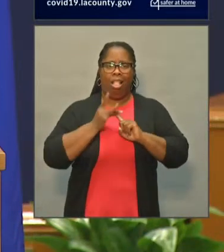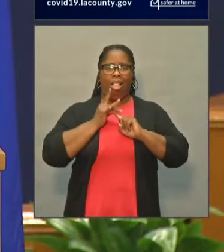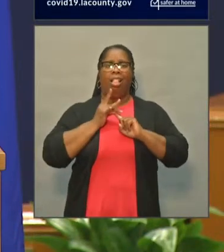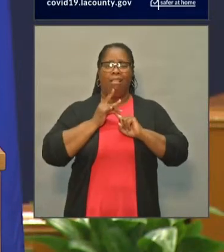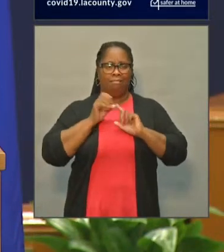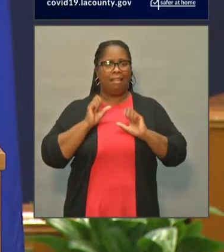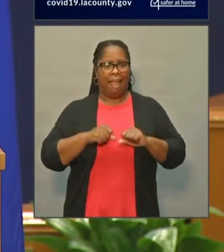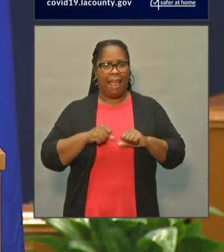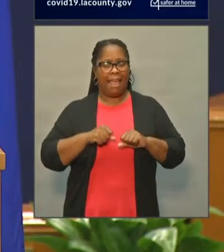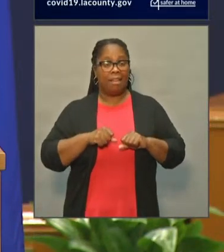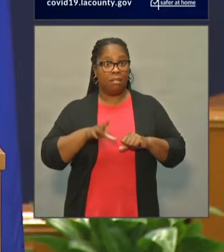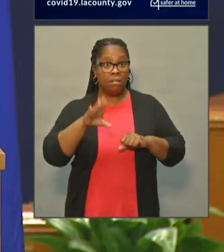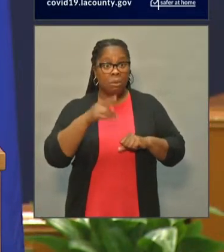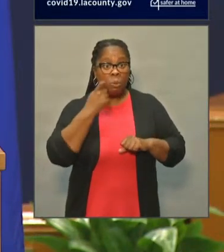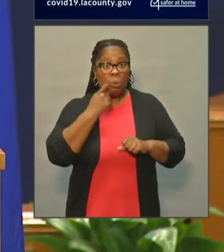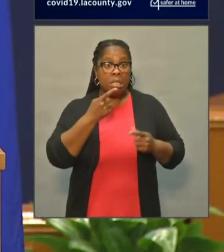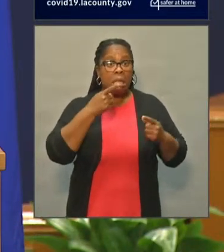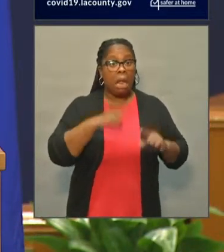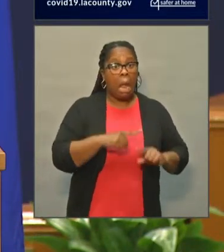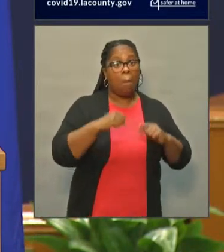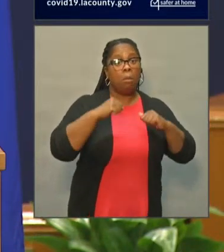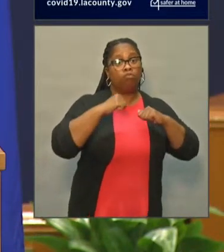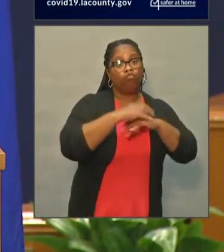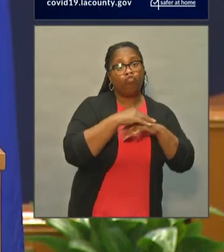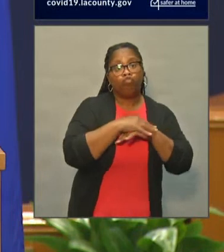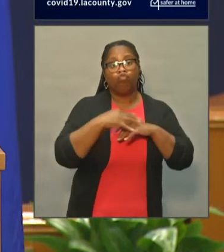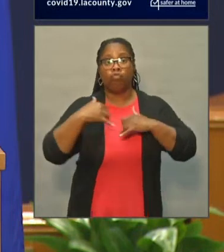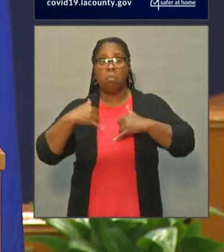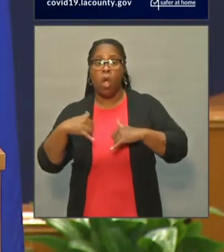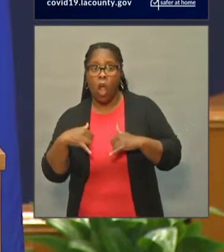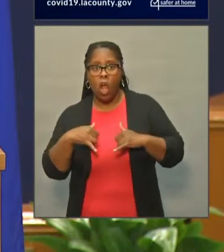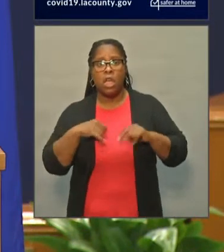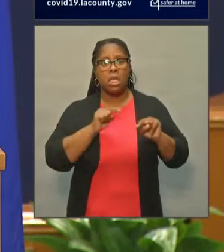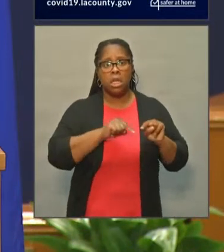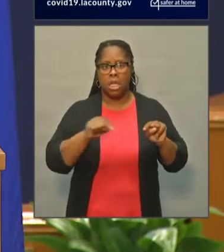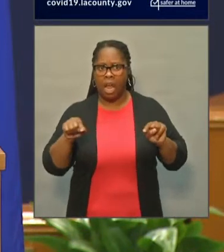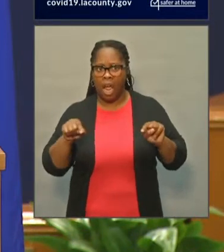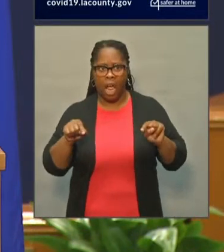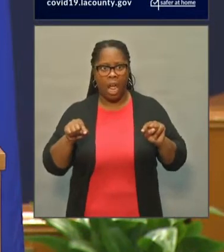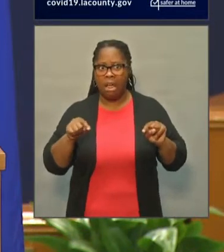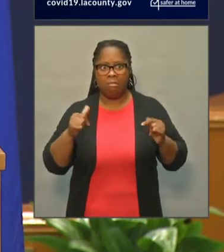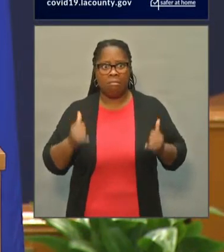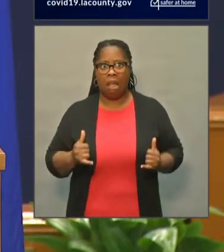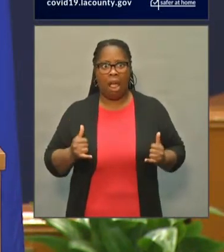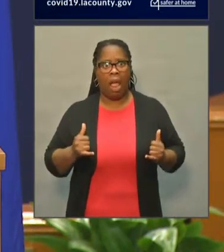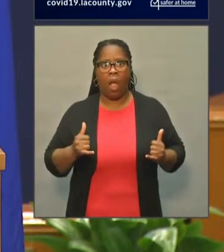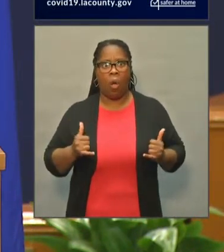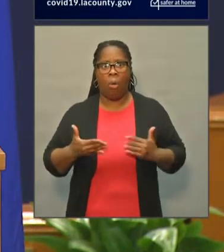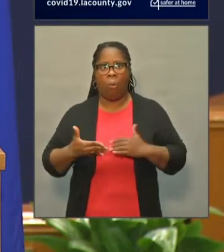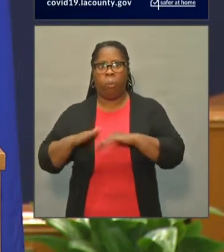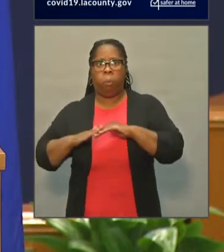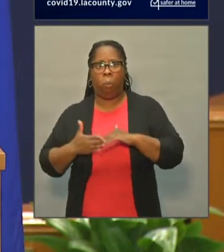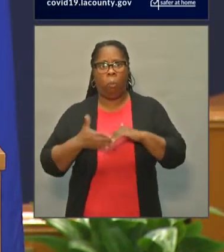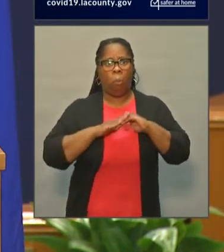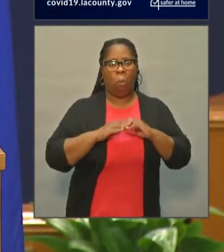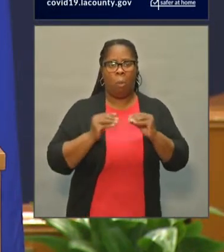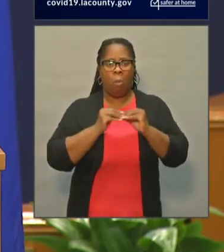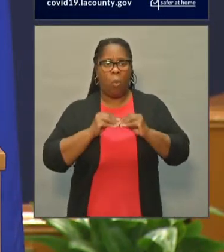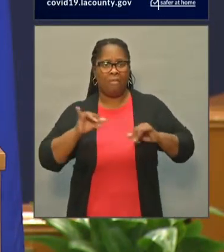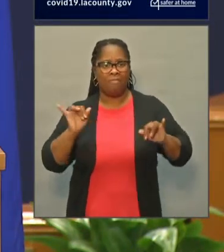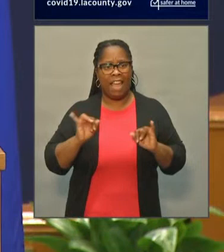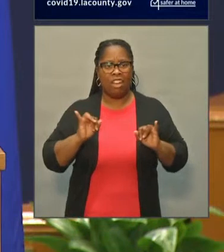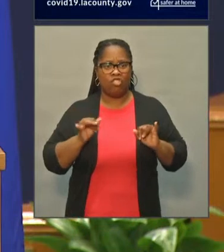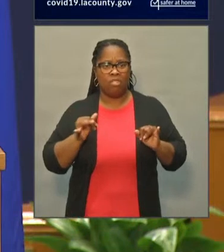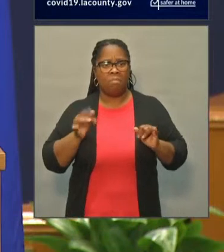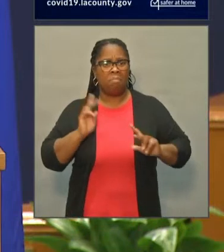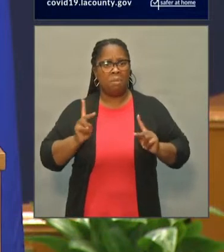recent gatherings and partings that have resulted in a number of newly infected people, and we'd like to avoid that as we all get out